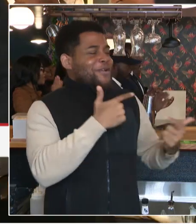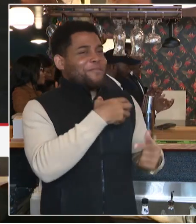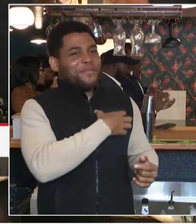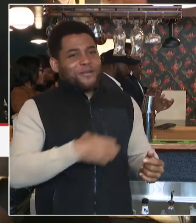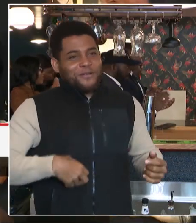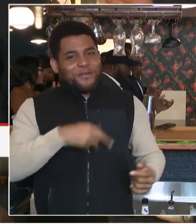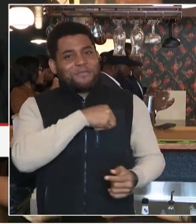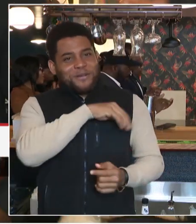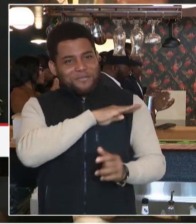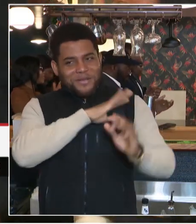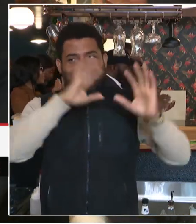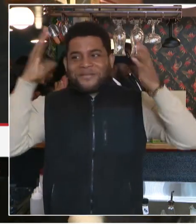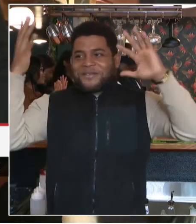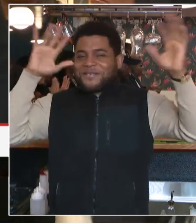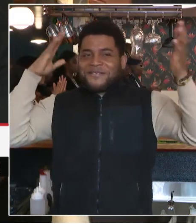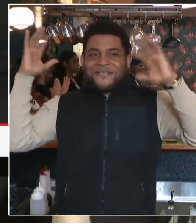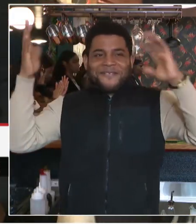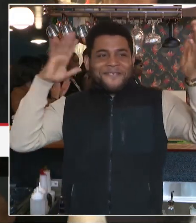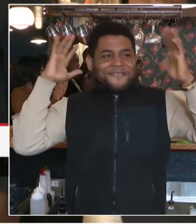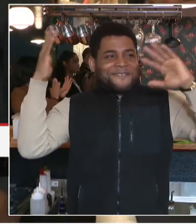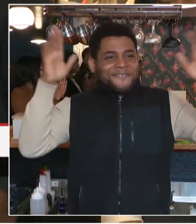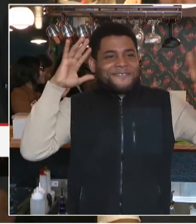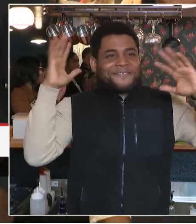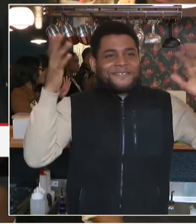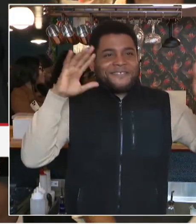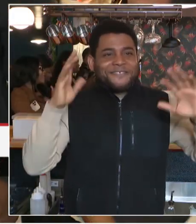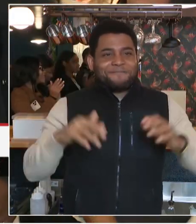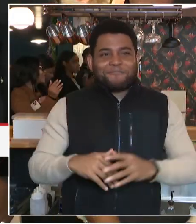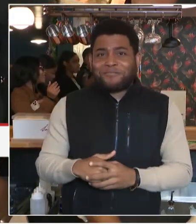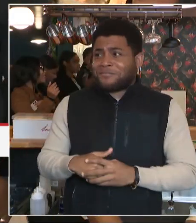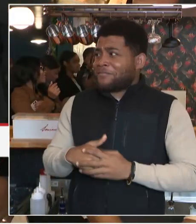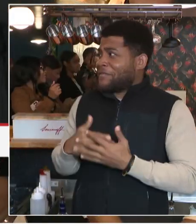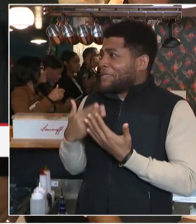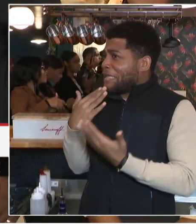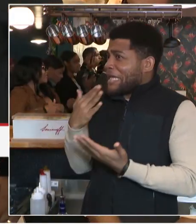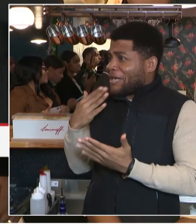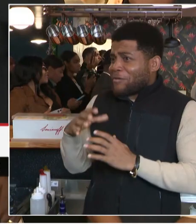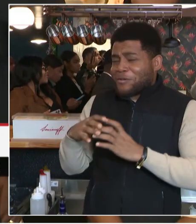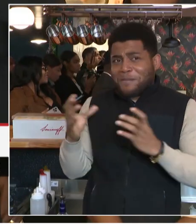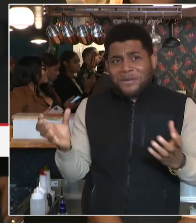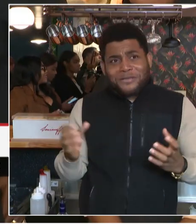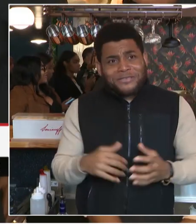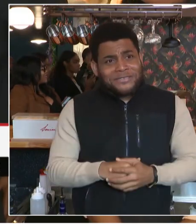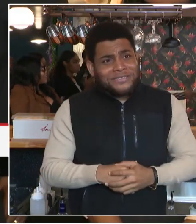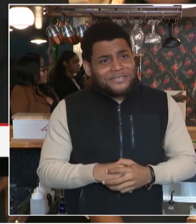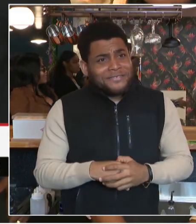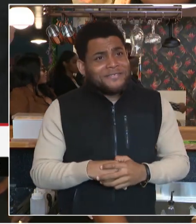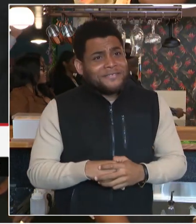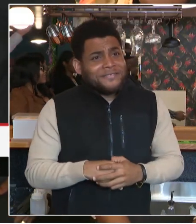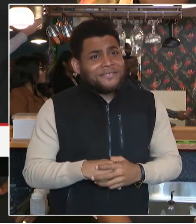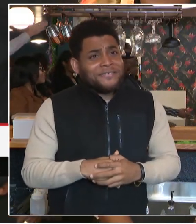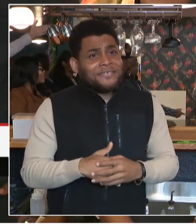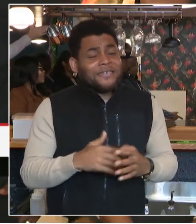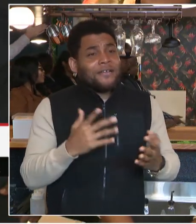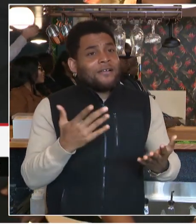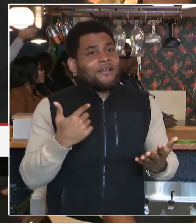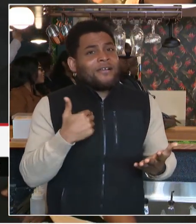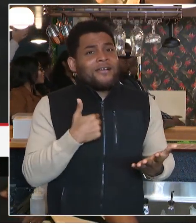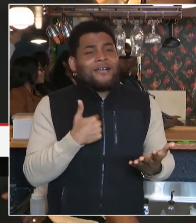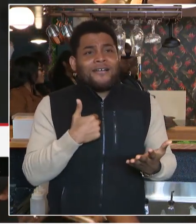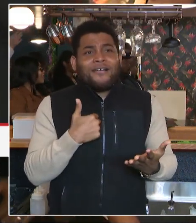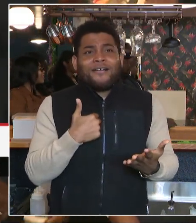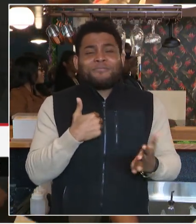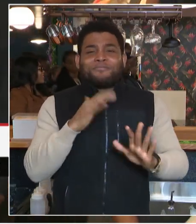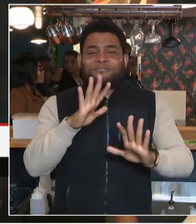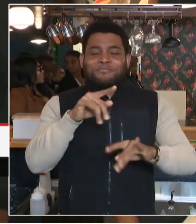Thank you very much. Thank you very much. I will just want to say, well, good